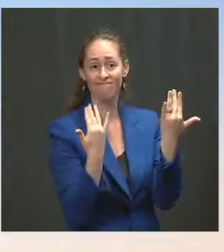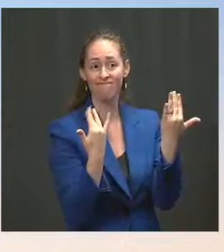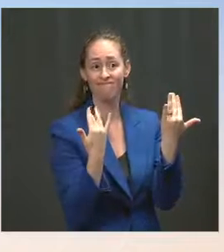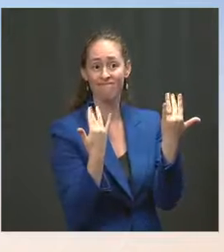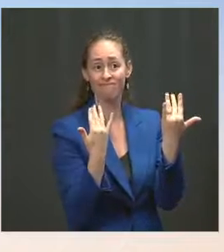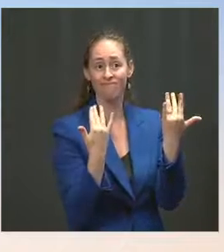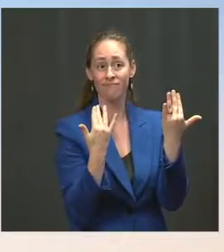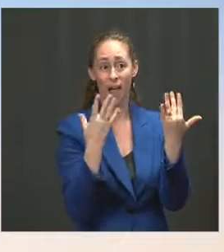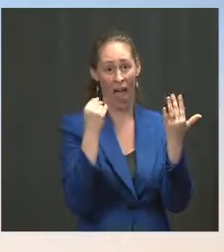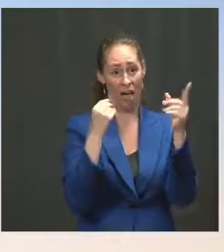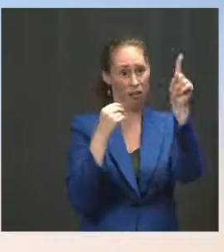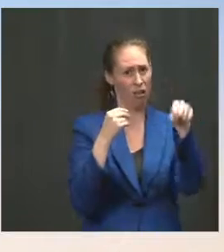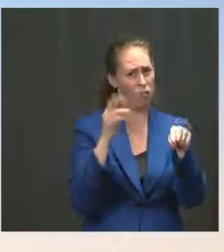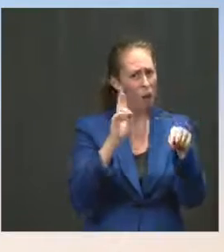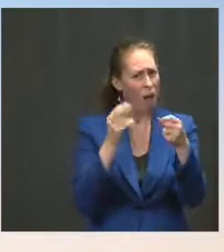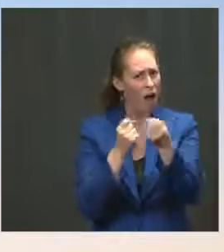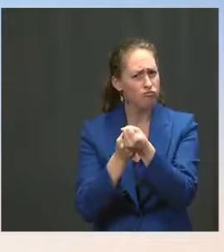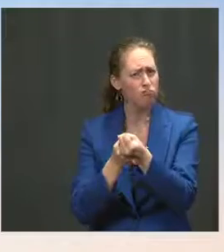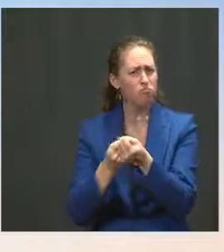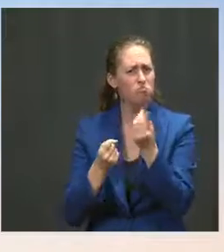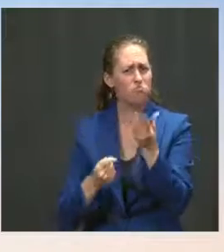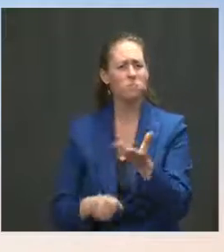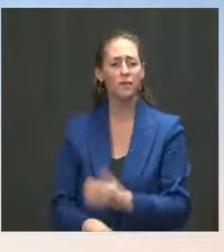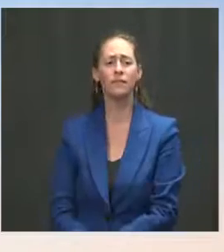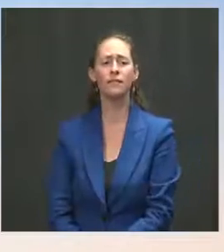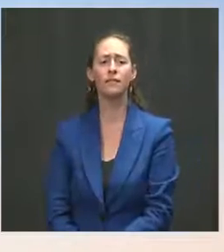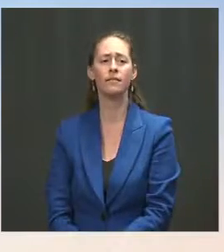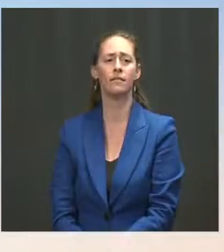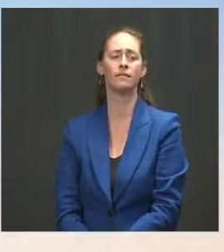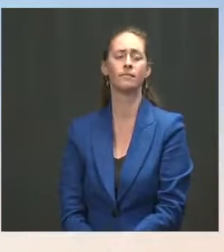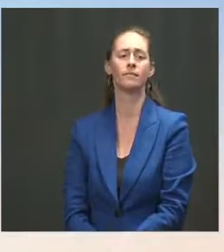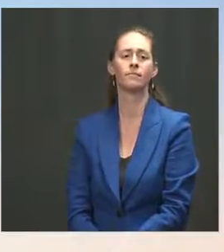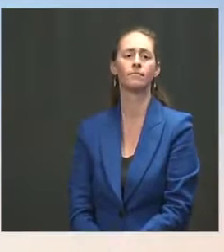few of the recent nominations last week were donors.